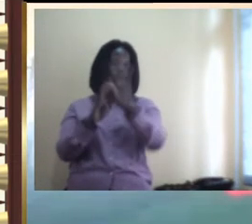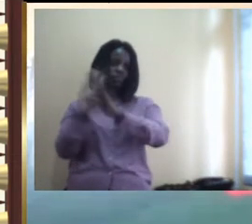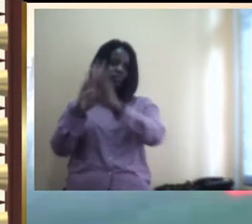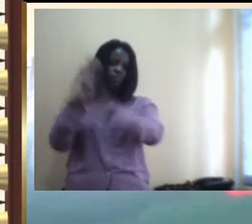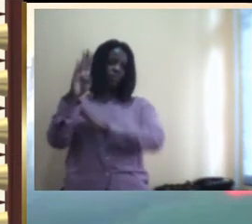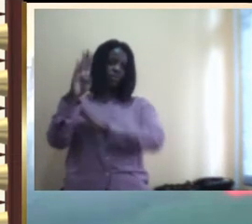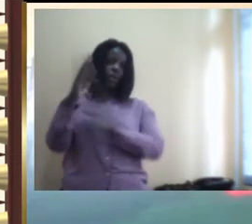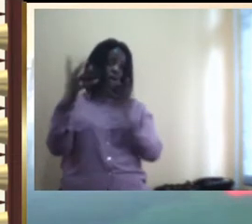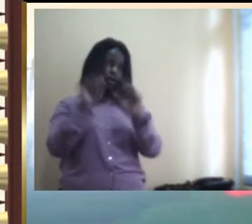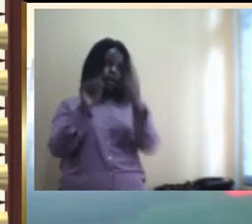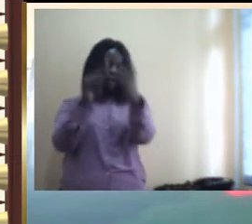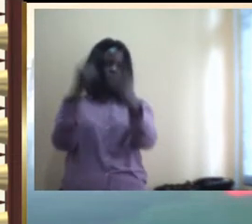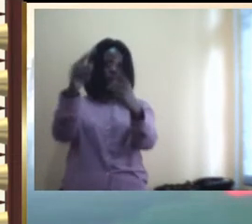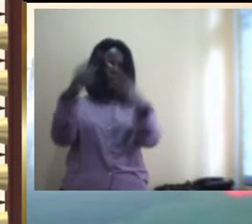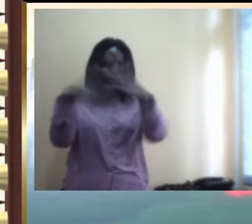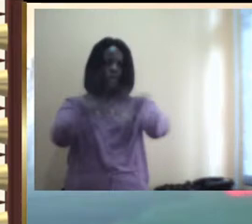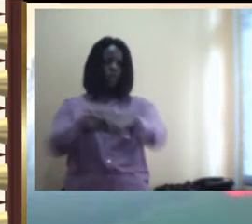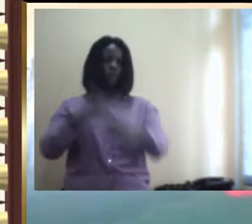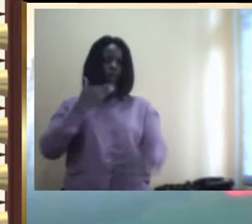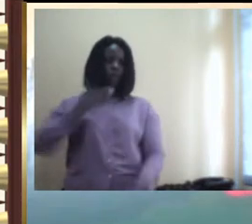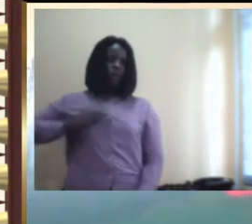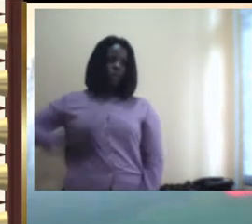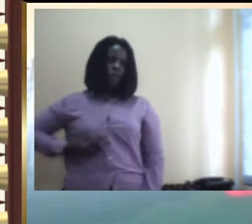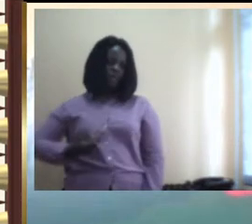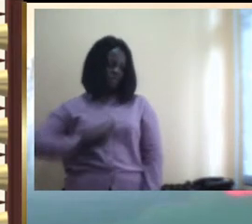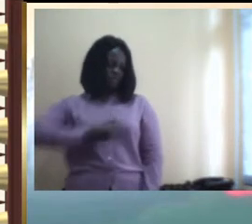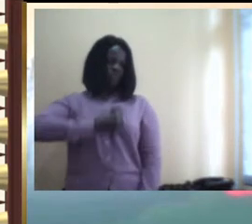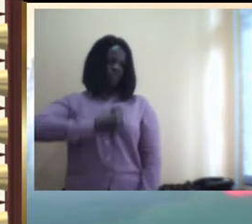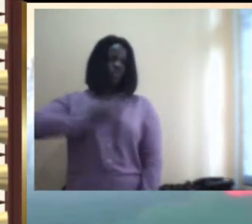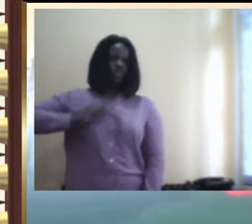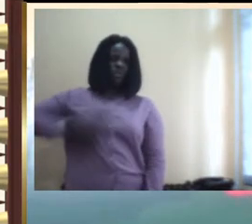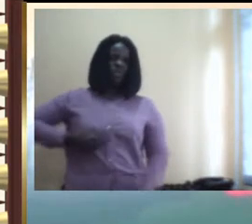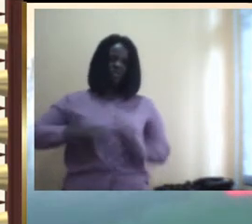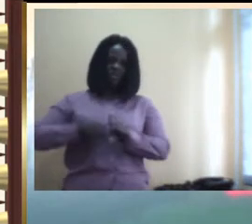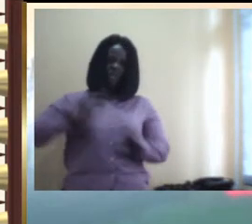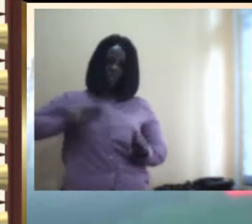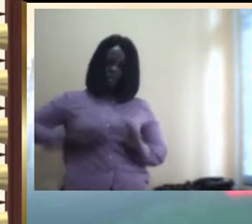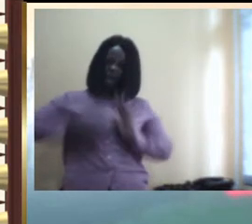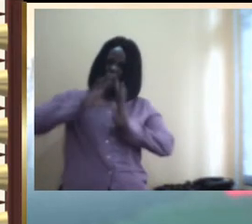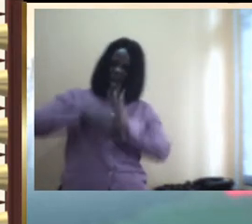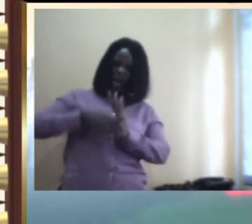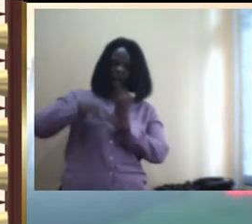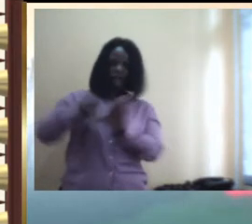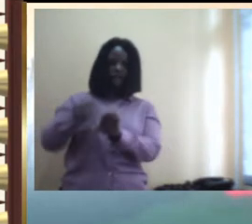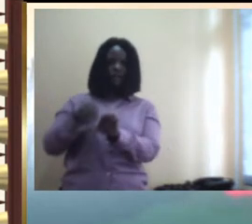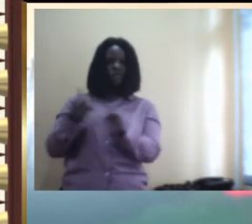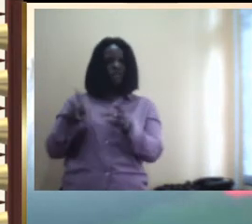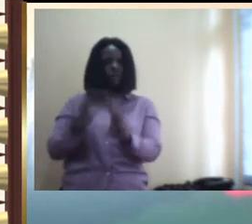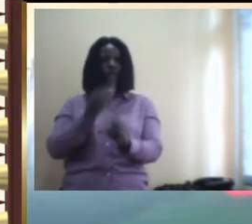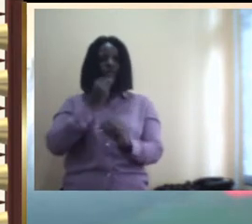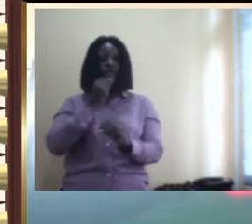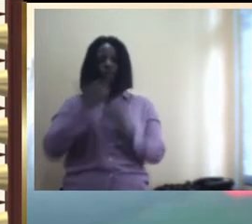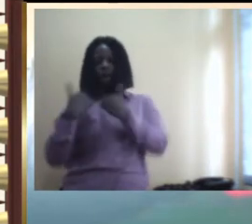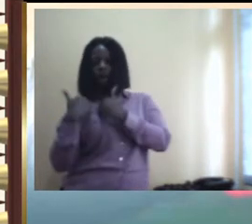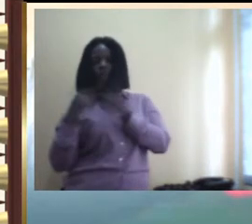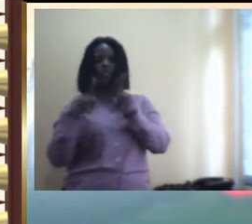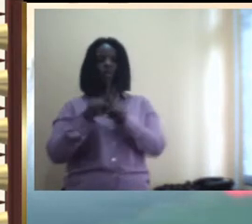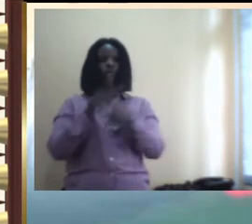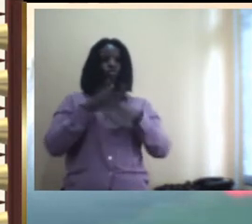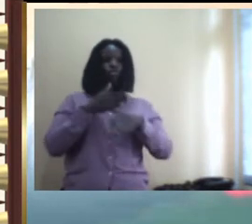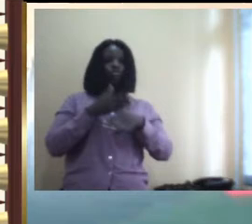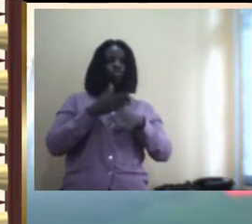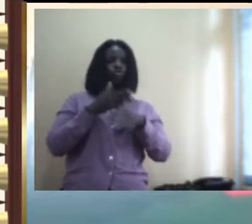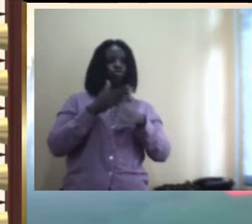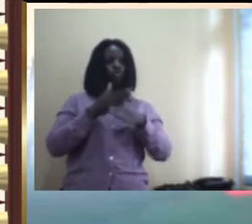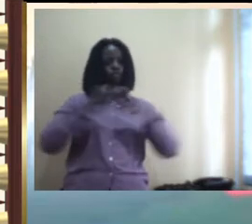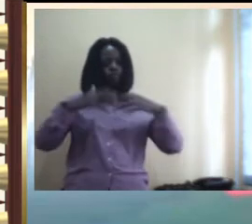The aim is to mainstream women, young women, and women with disability in the sector through food security, job creation, economic